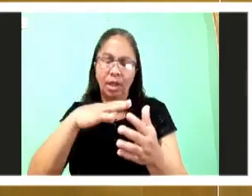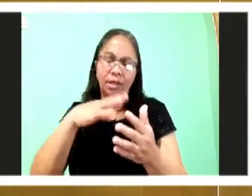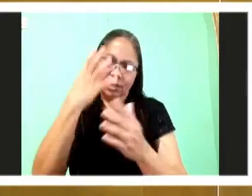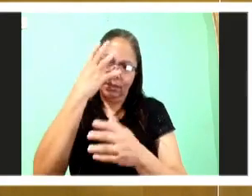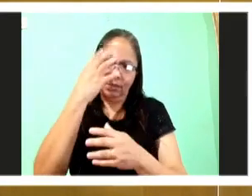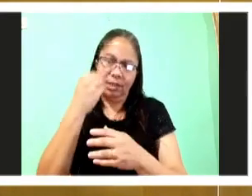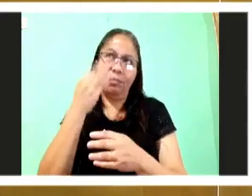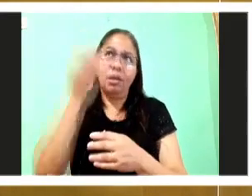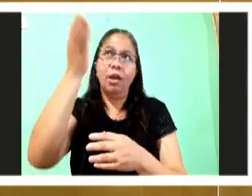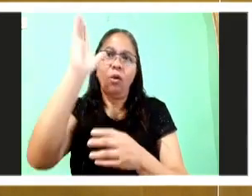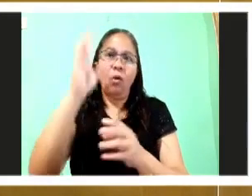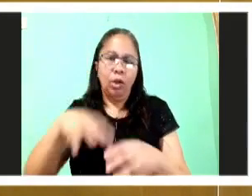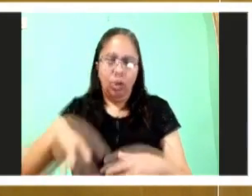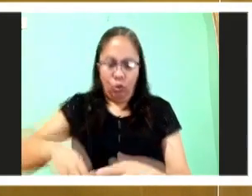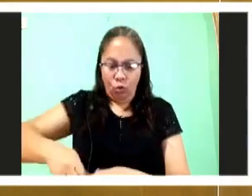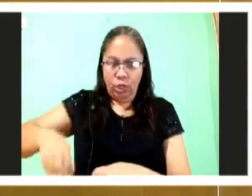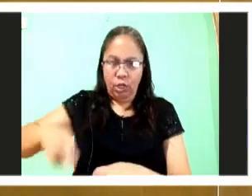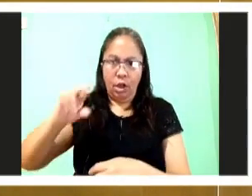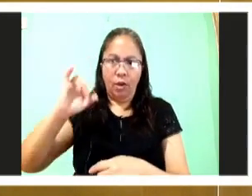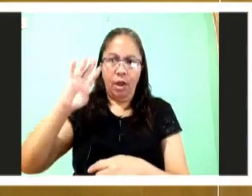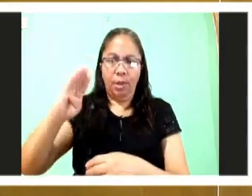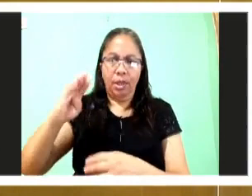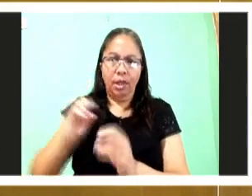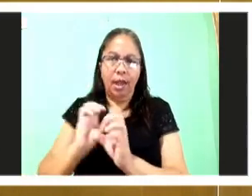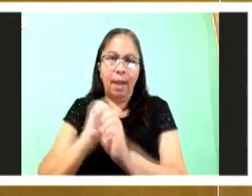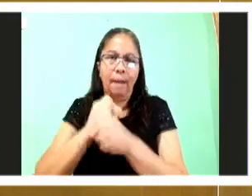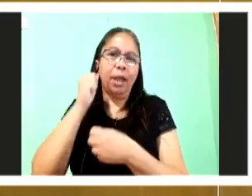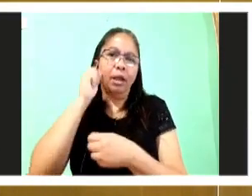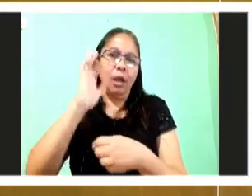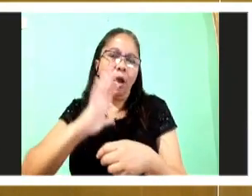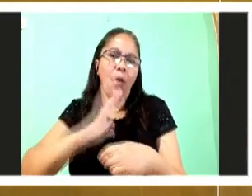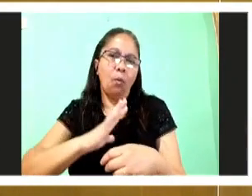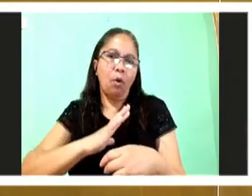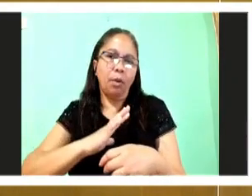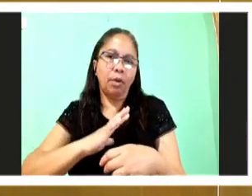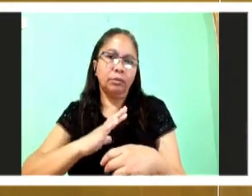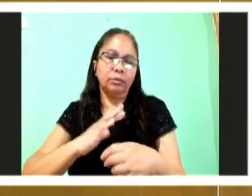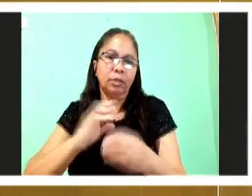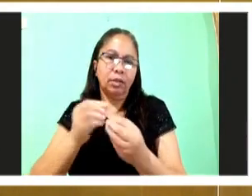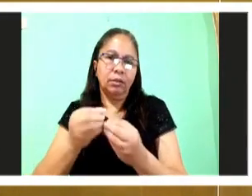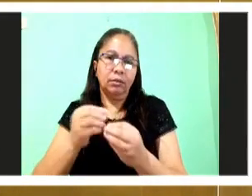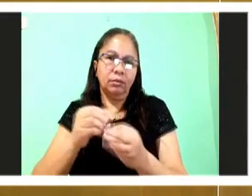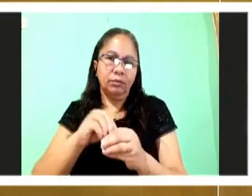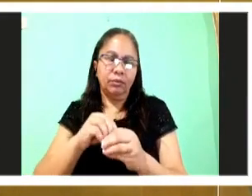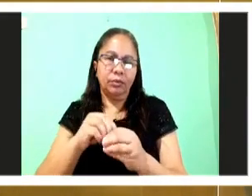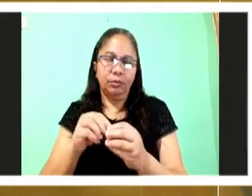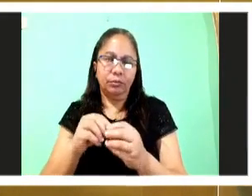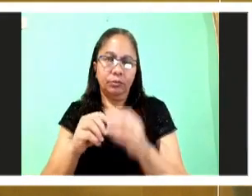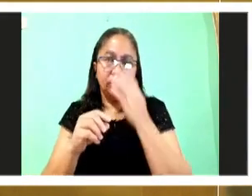built the rib and made them into flesh. And it ends